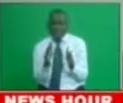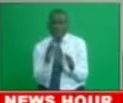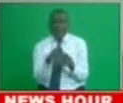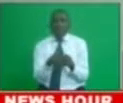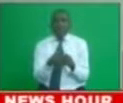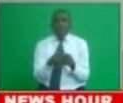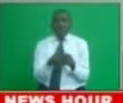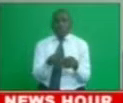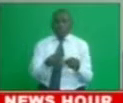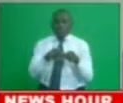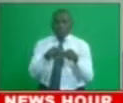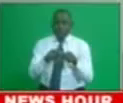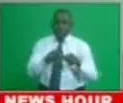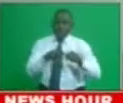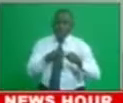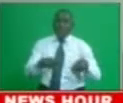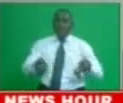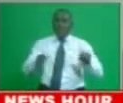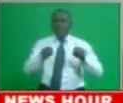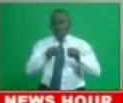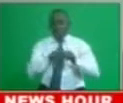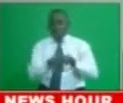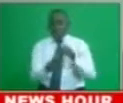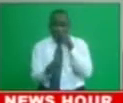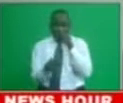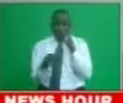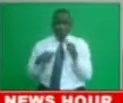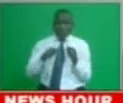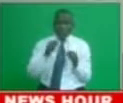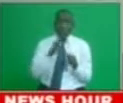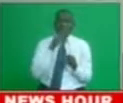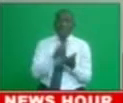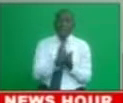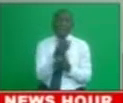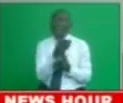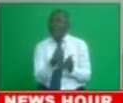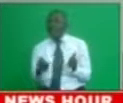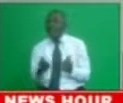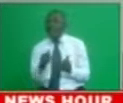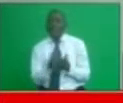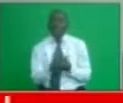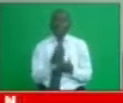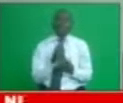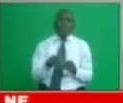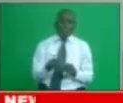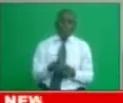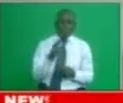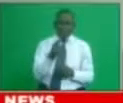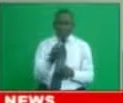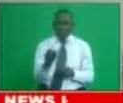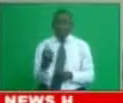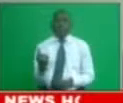the Congress. We have paid for everything that we need to do. The only thing